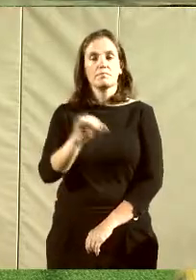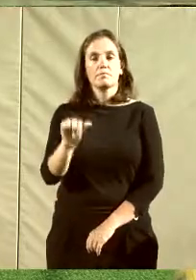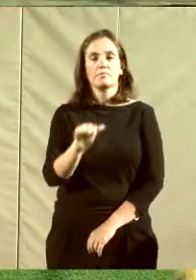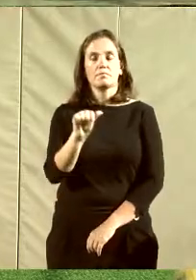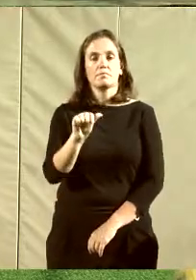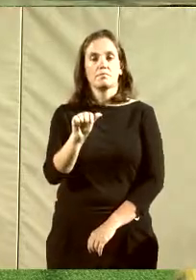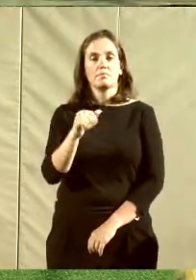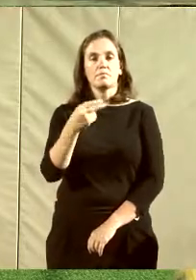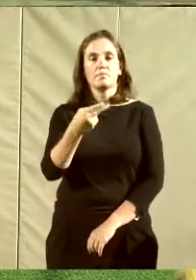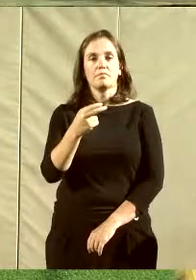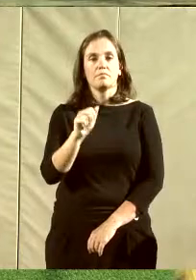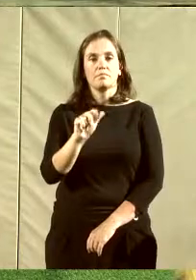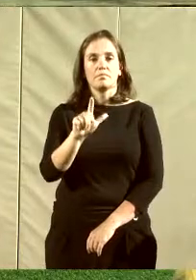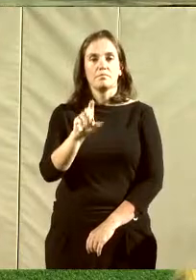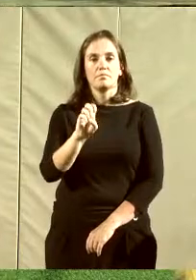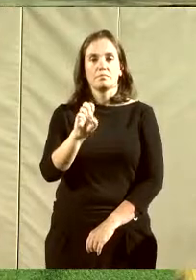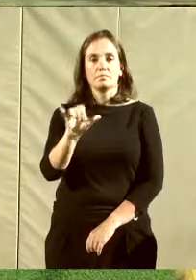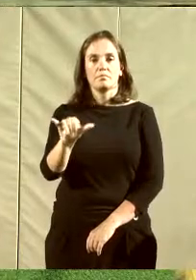Avery Jade Haley.